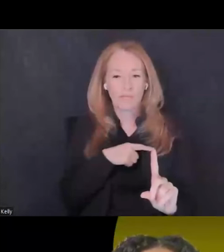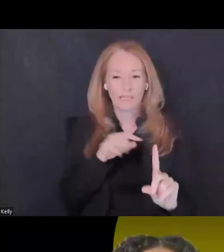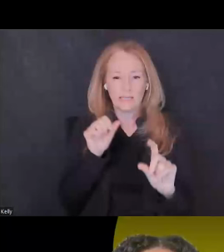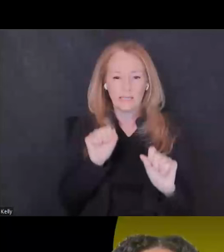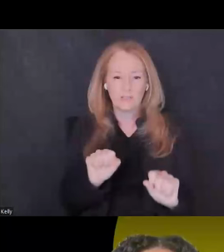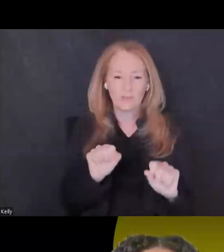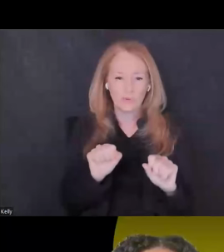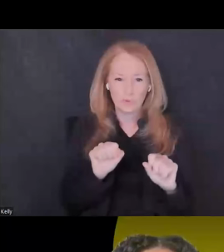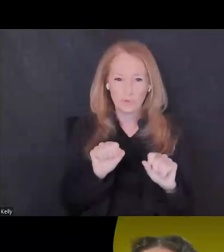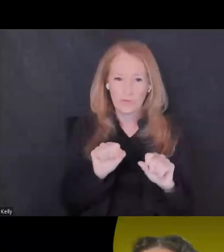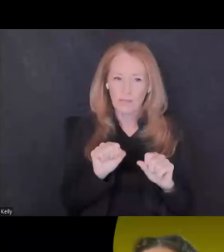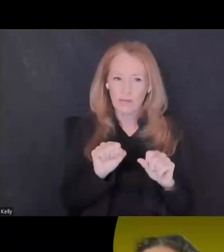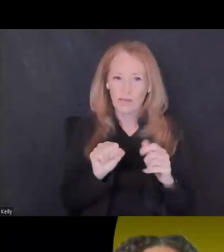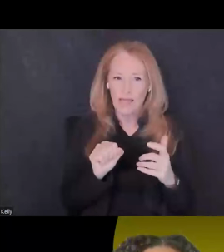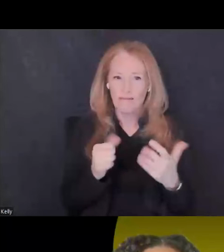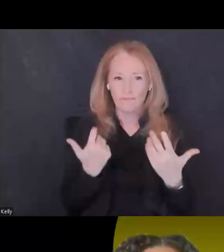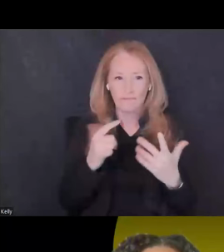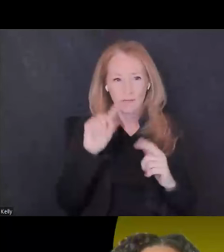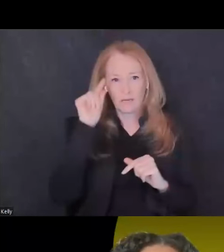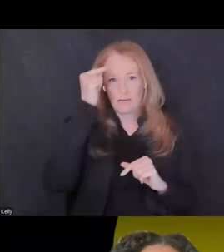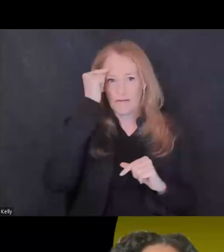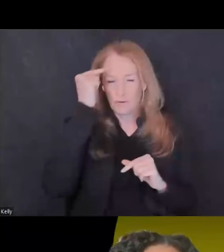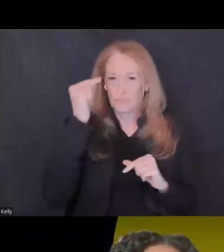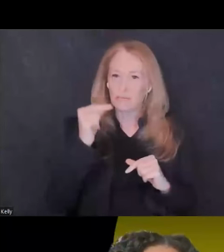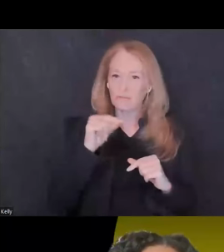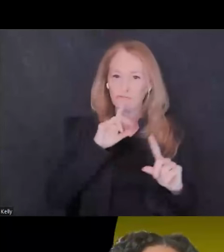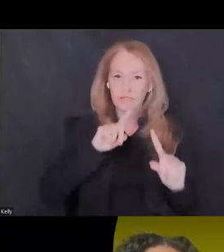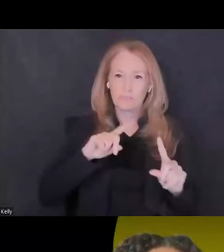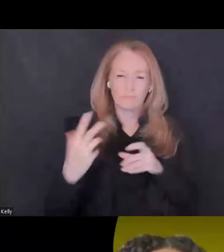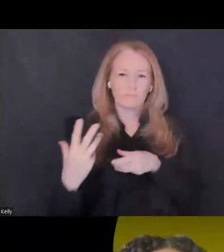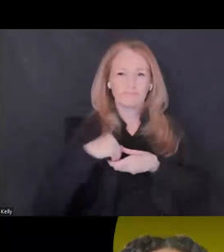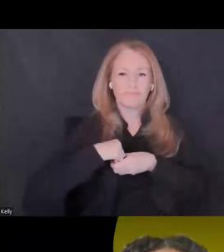response from government systems. Next slide, please.